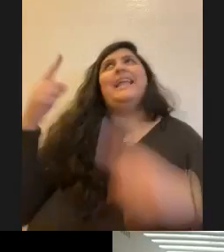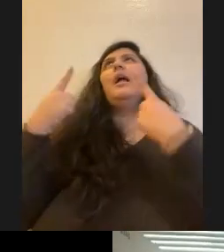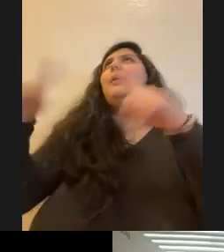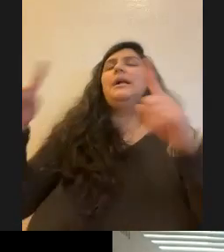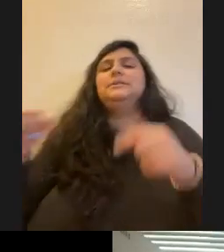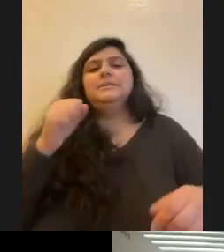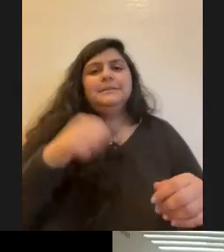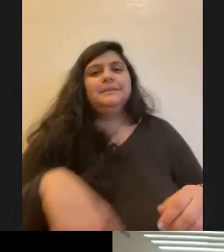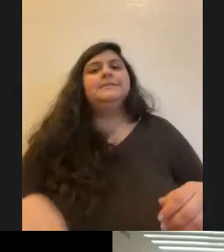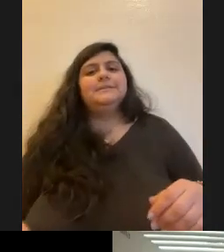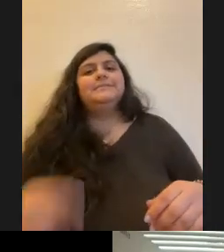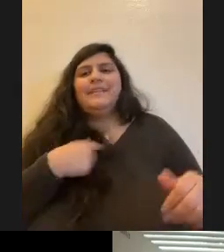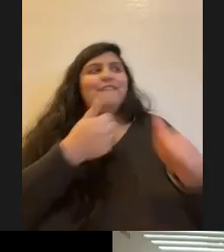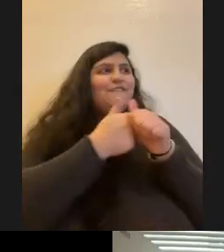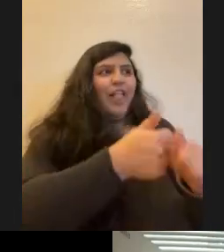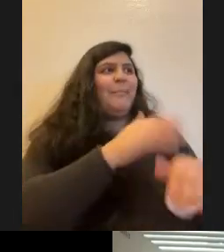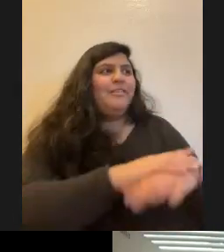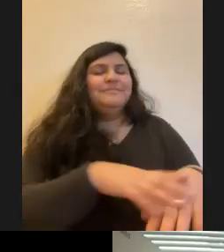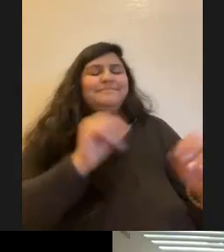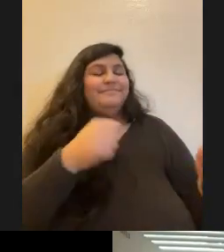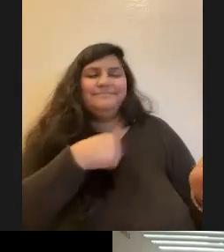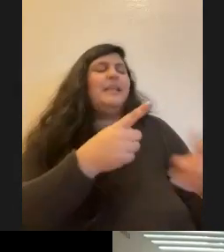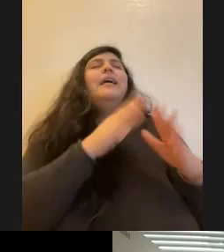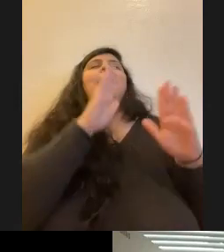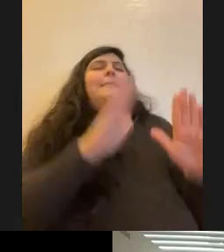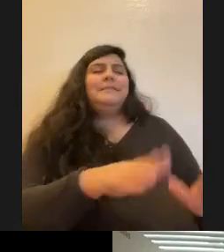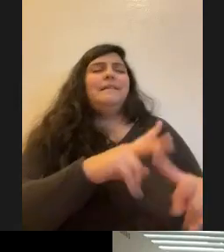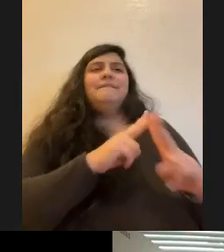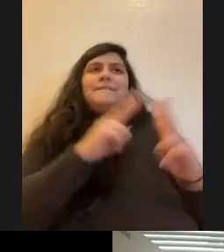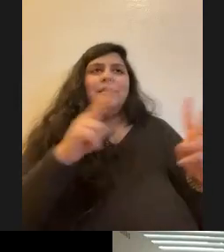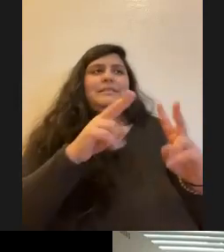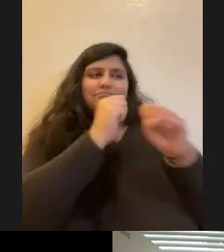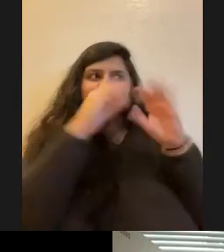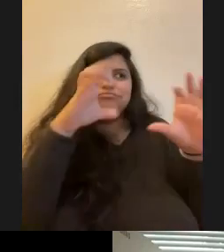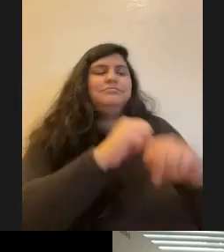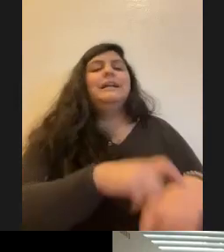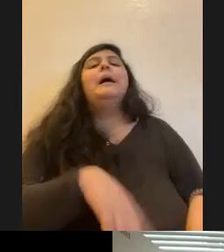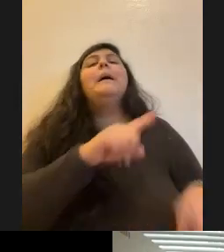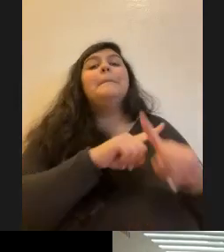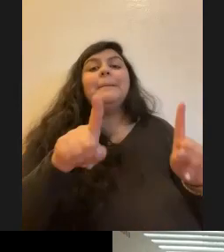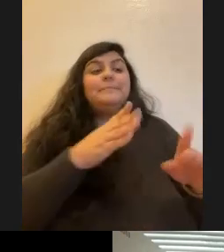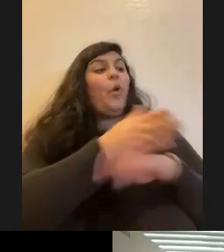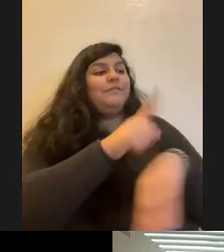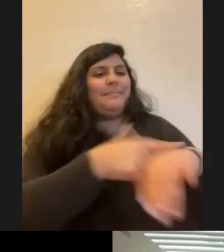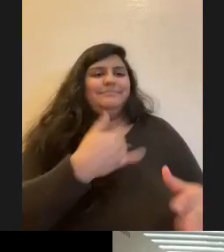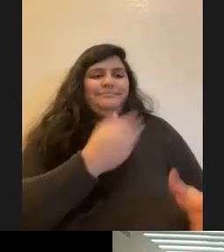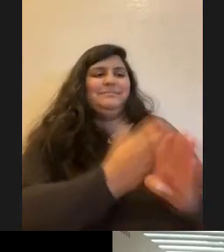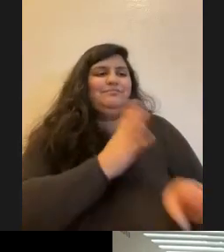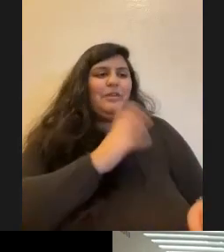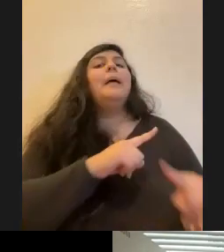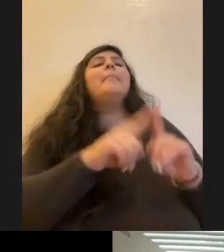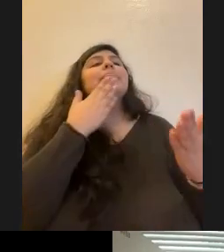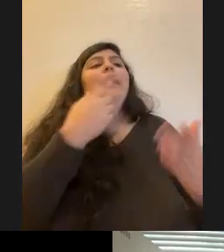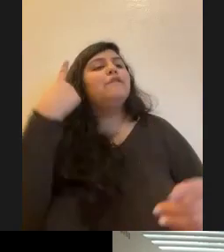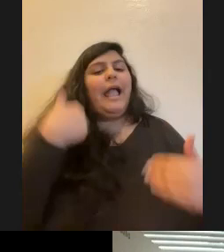Yeah, I've been following along. It's been so amazing. So impressive. Okay. We are over time, so I'm going to stop talking. But thank you so much for having us. We